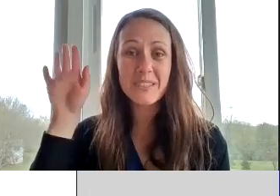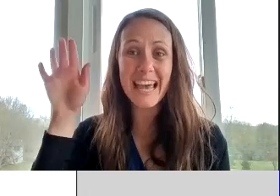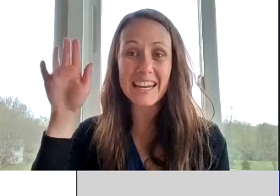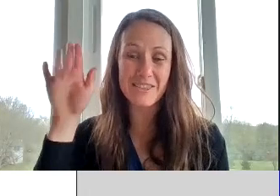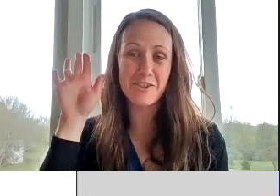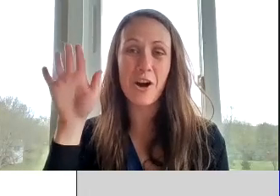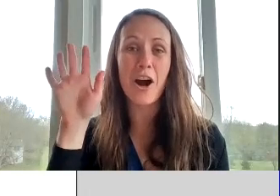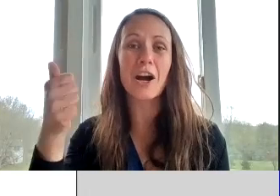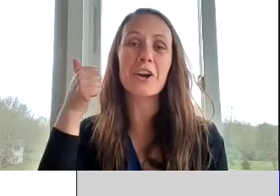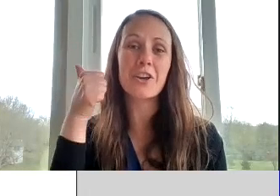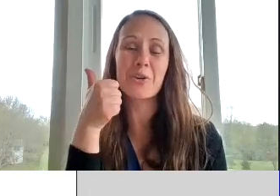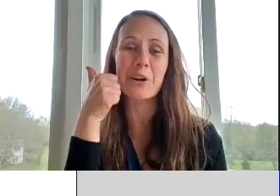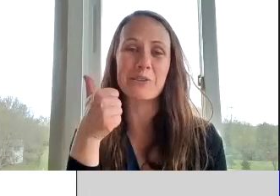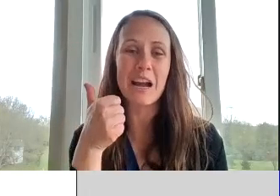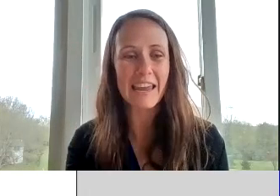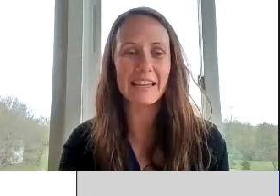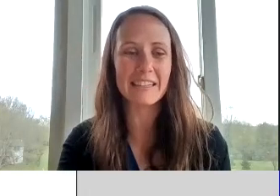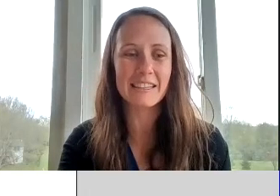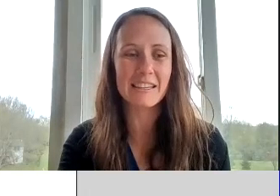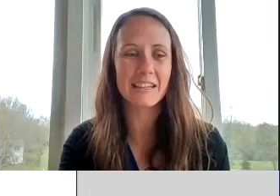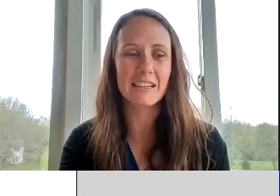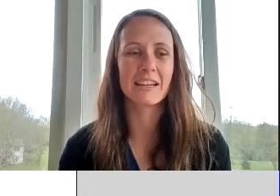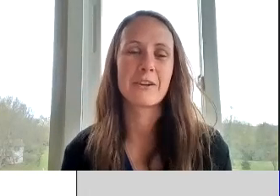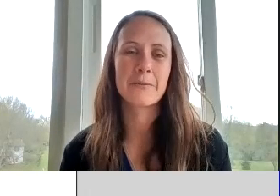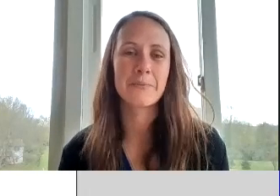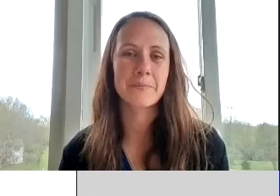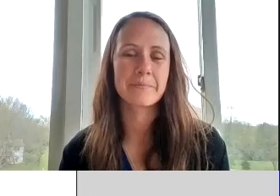If you said in the car, you're right.